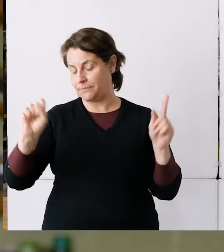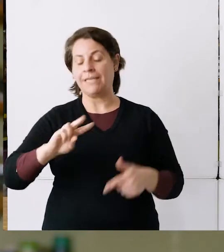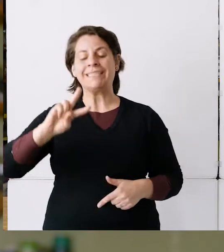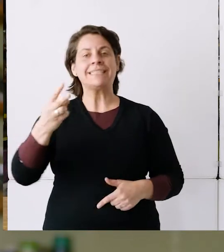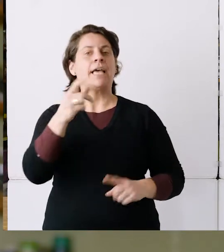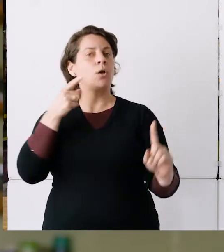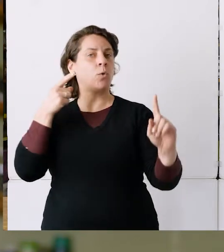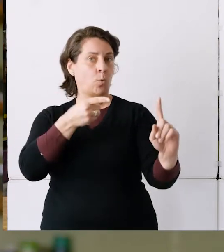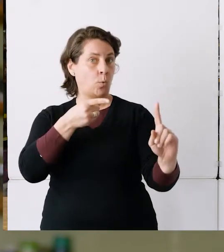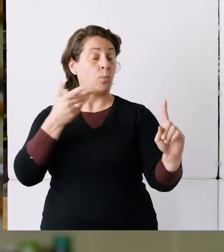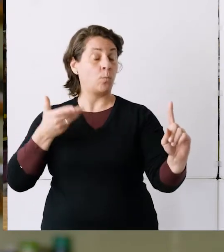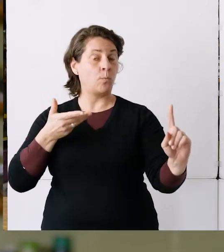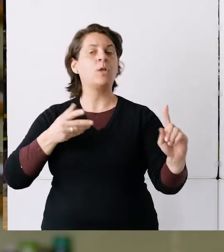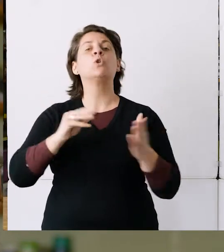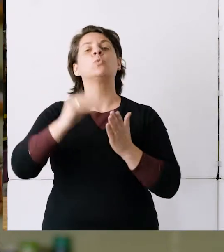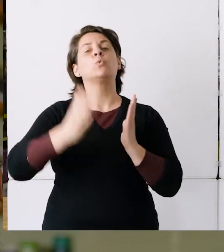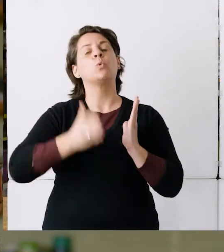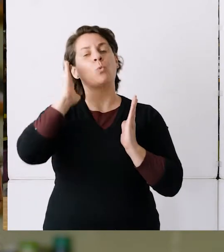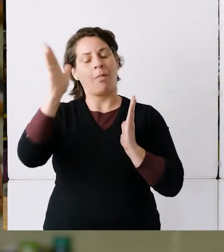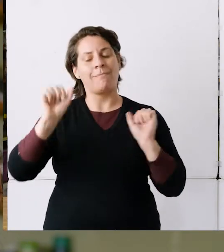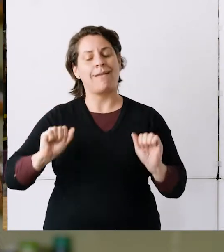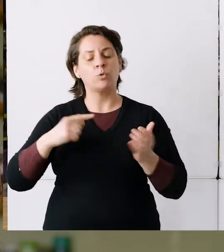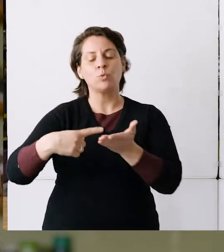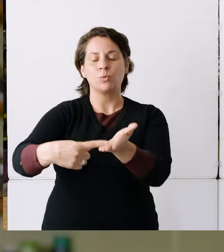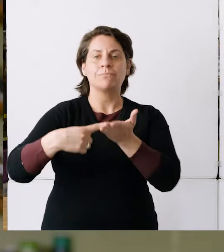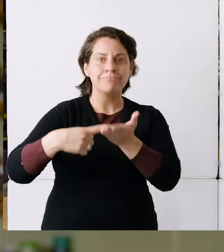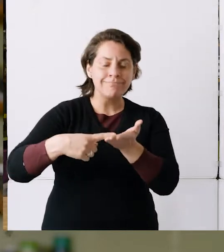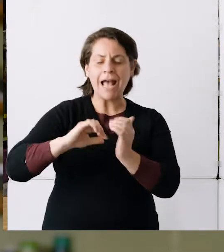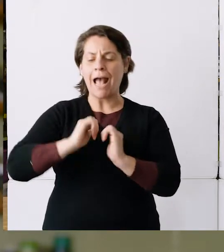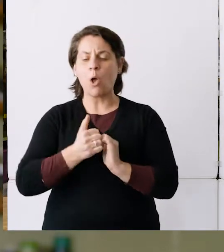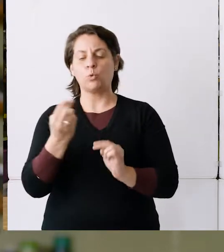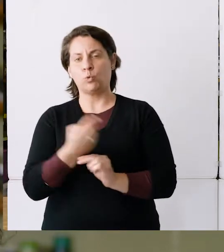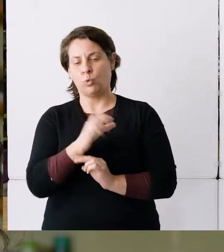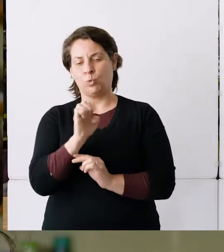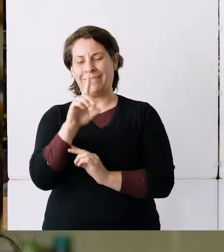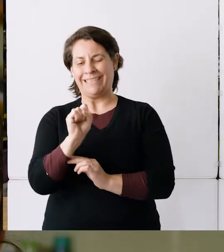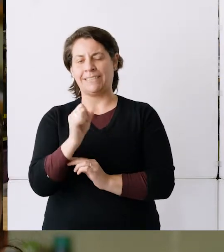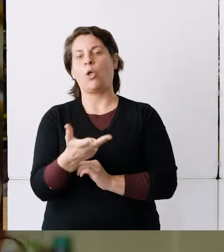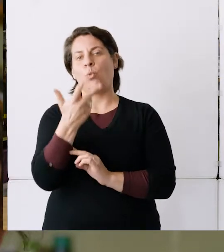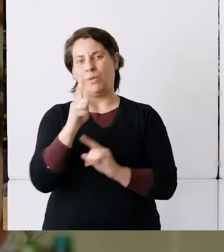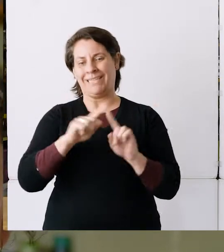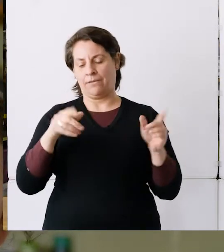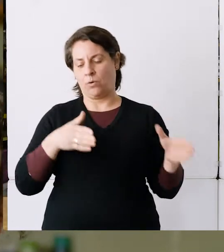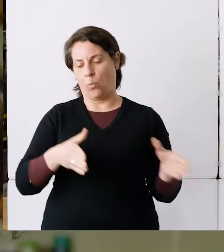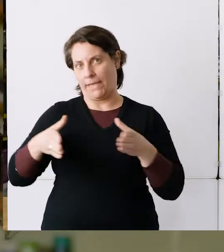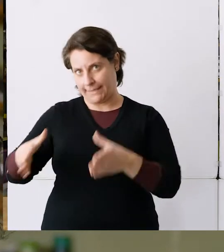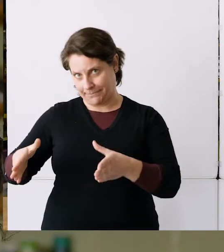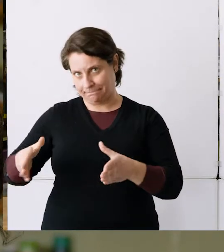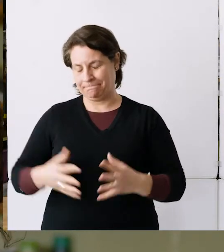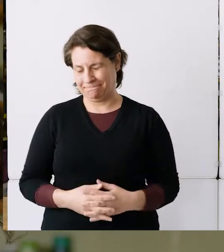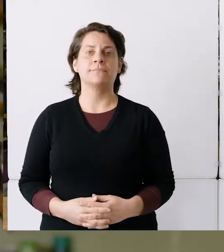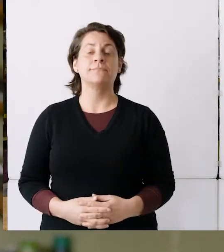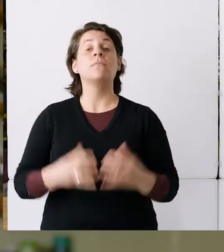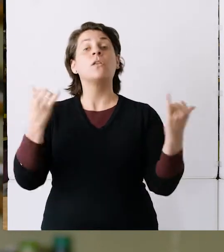second is students will be able to describe 3 different uses for seeds. Today I will be showing everybody how to make 2 forms of